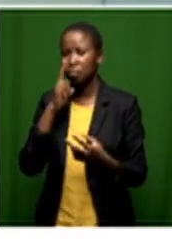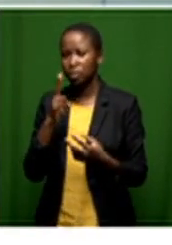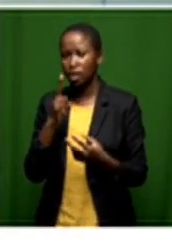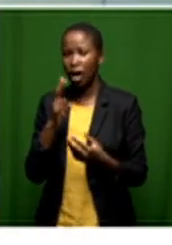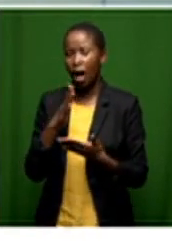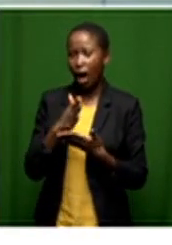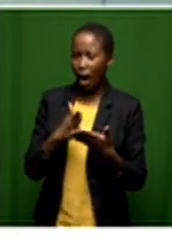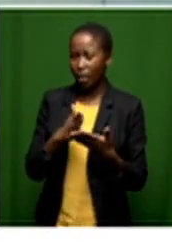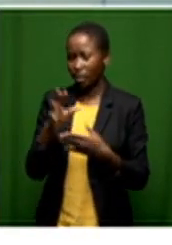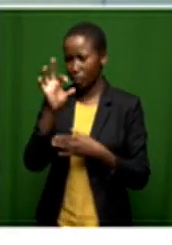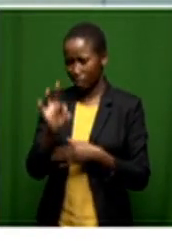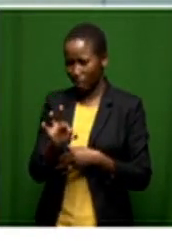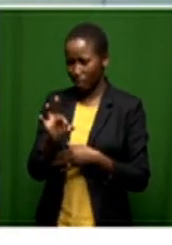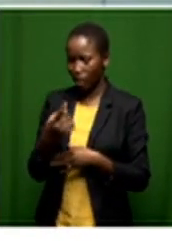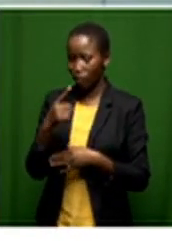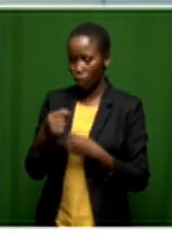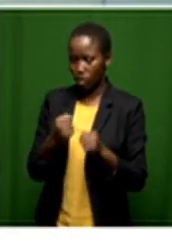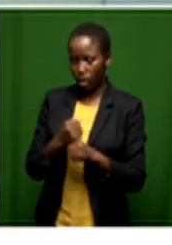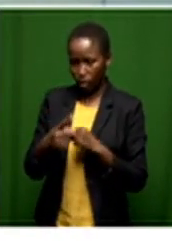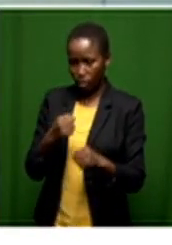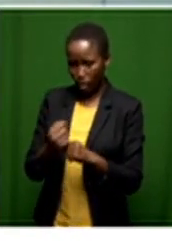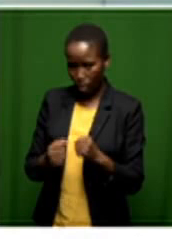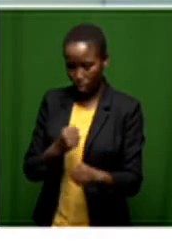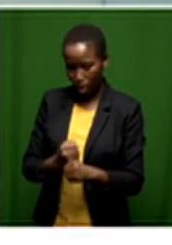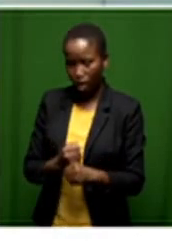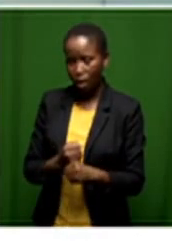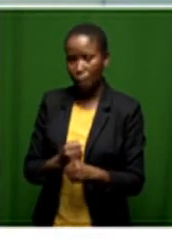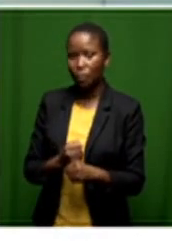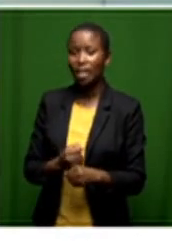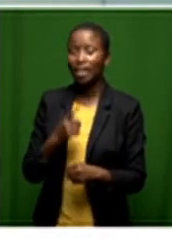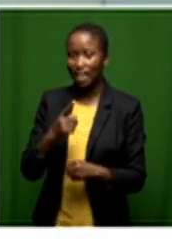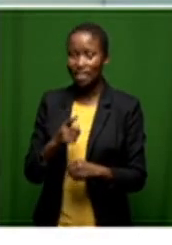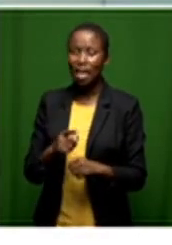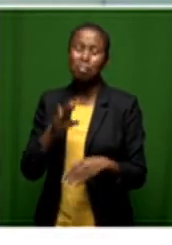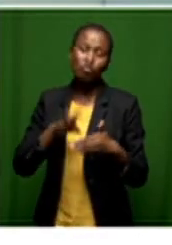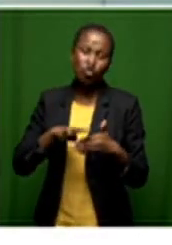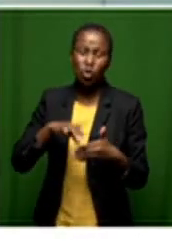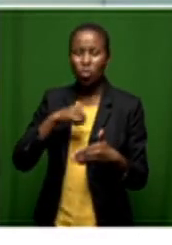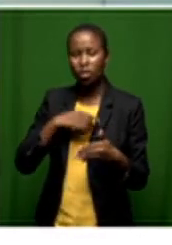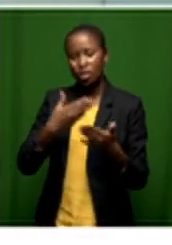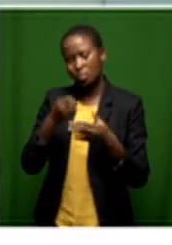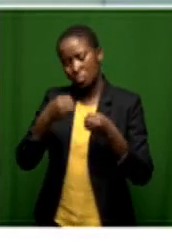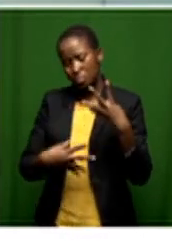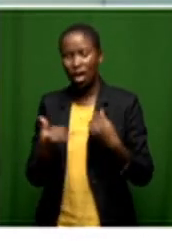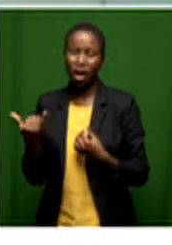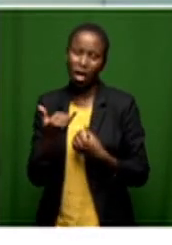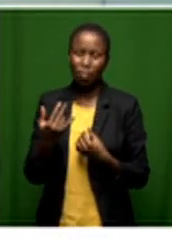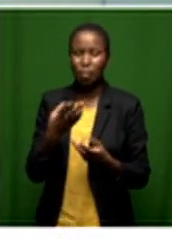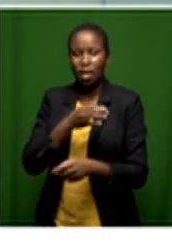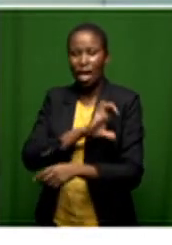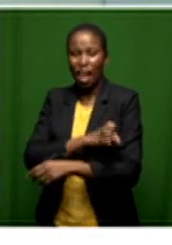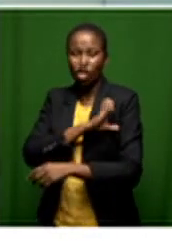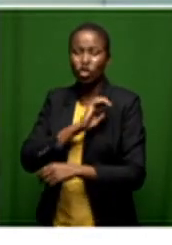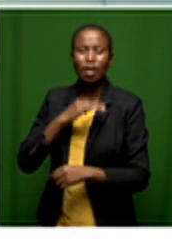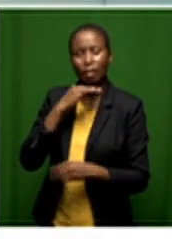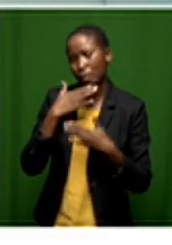about 0.5% every single year. This could be due to a number of things, like energy efficiency initiatives, but it is worrying